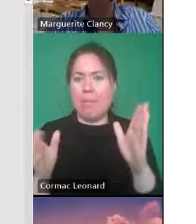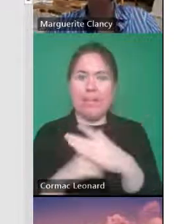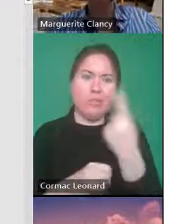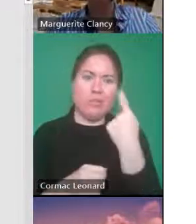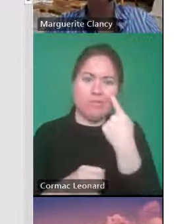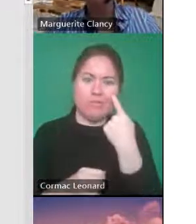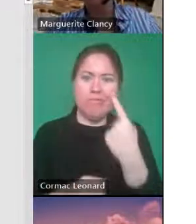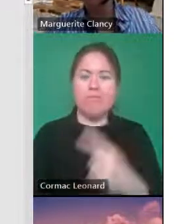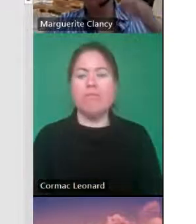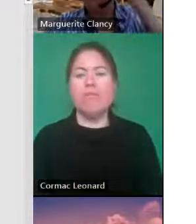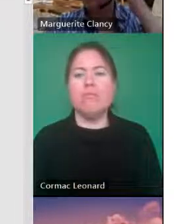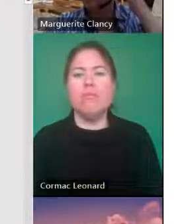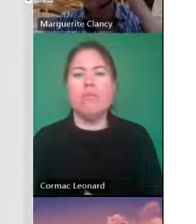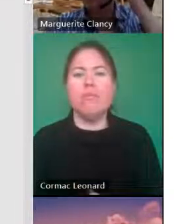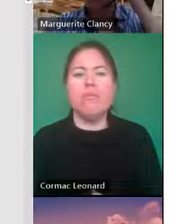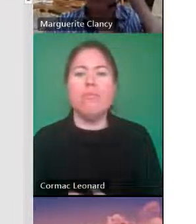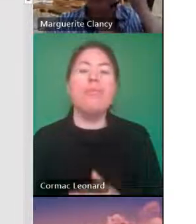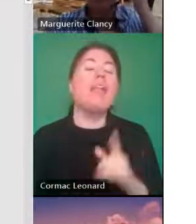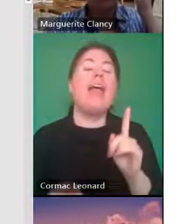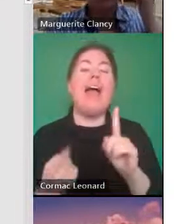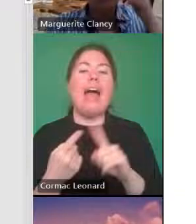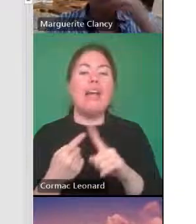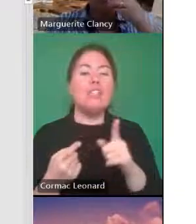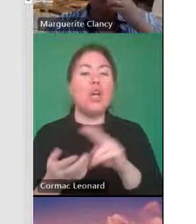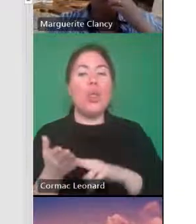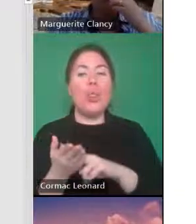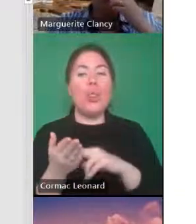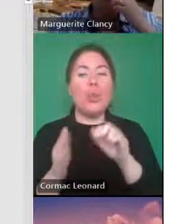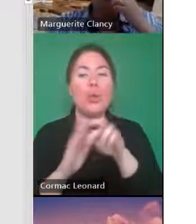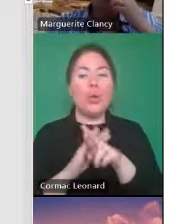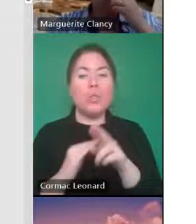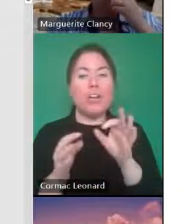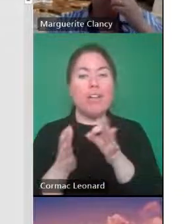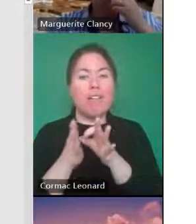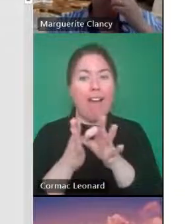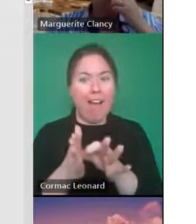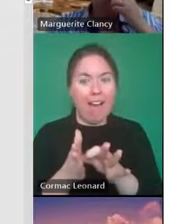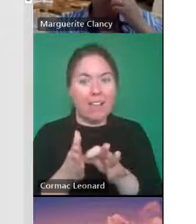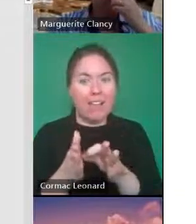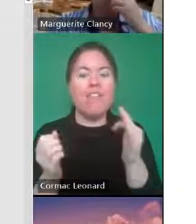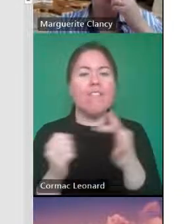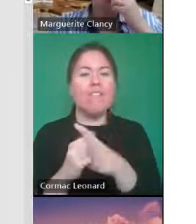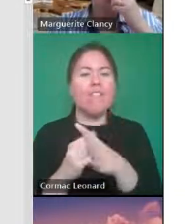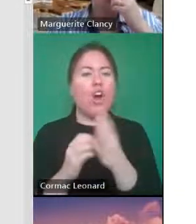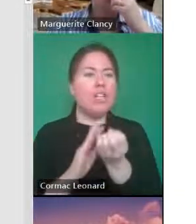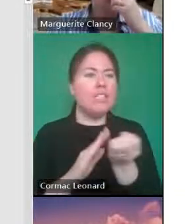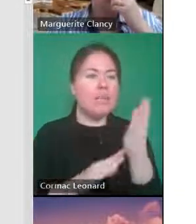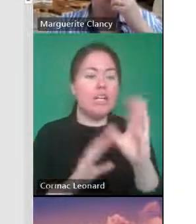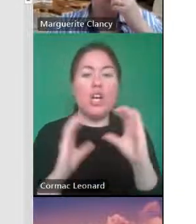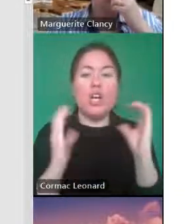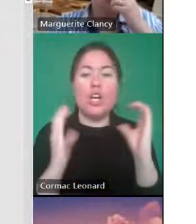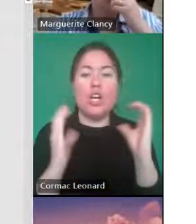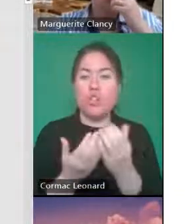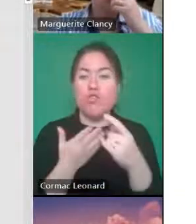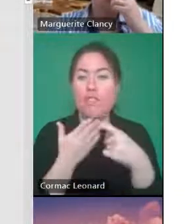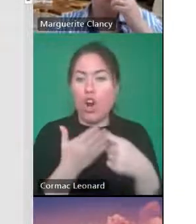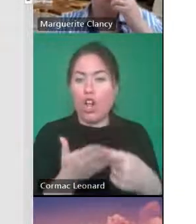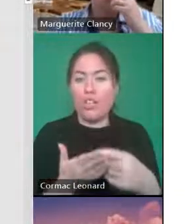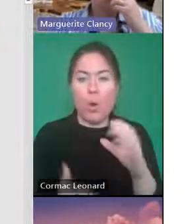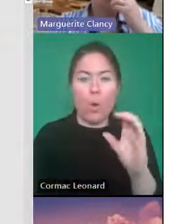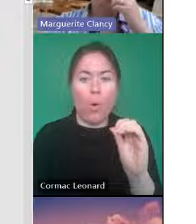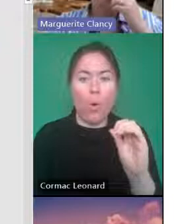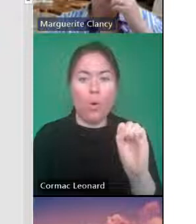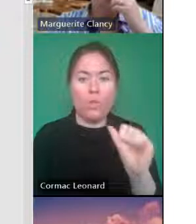I've also posted the link to the user guide for submit community referrals on OSAS, the online system for